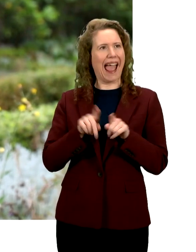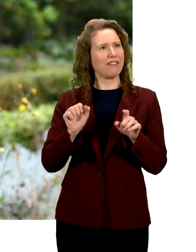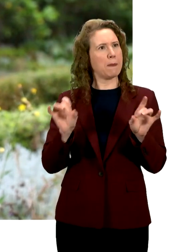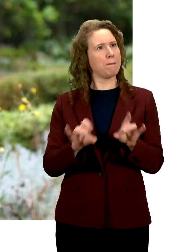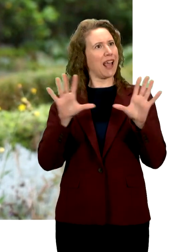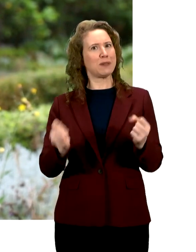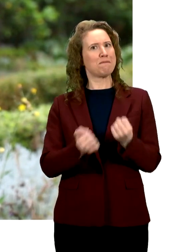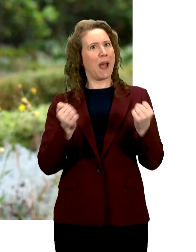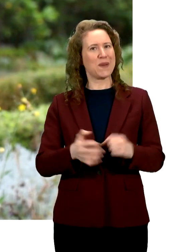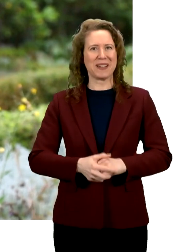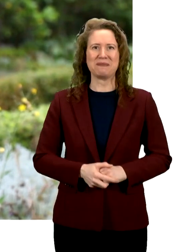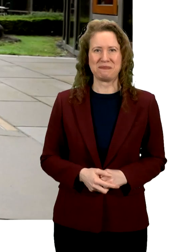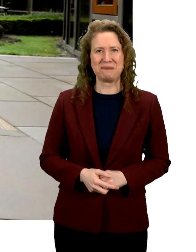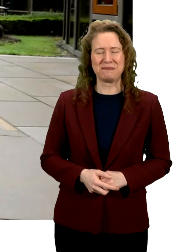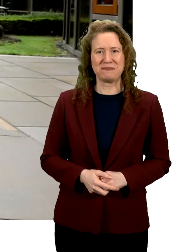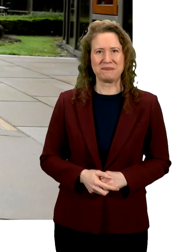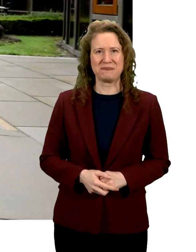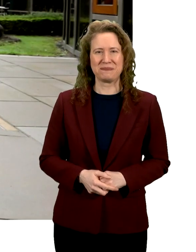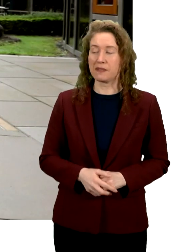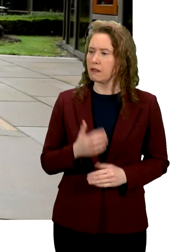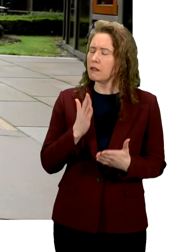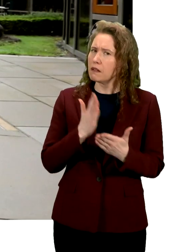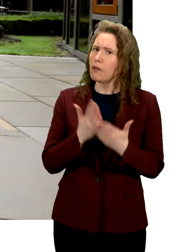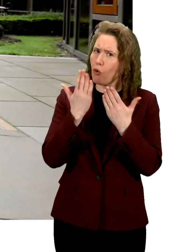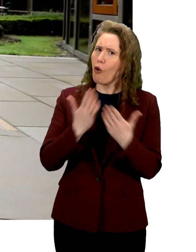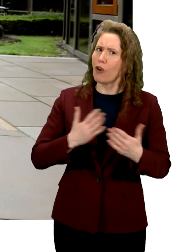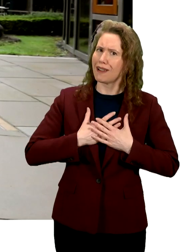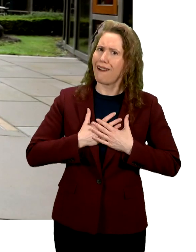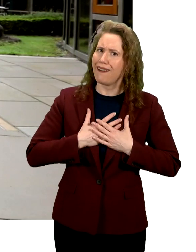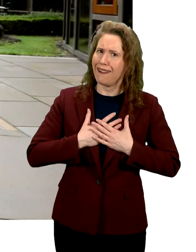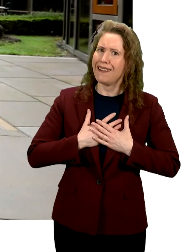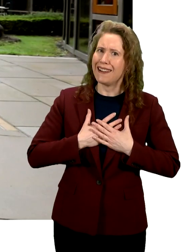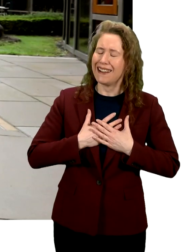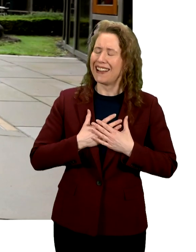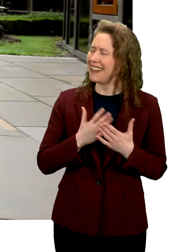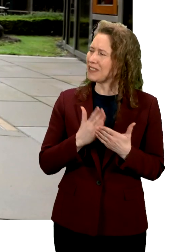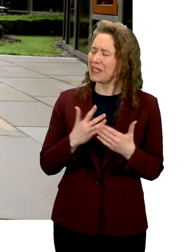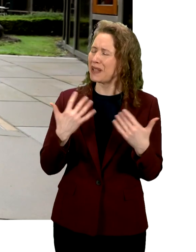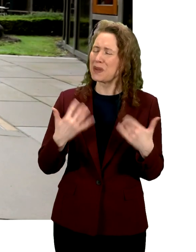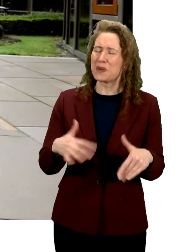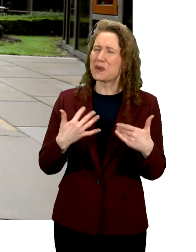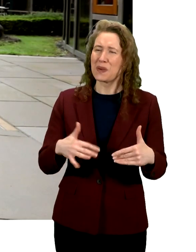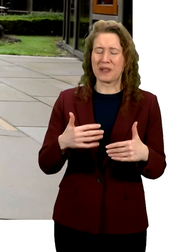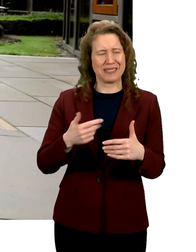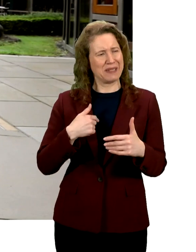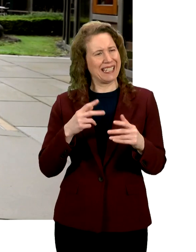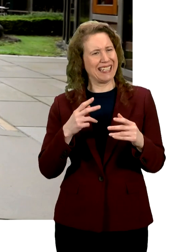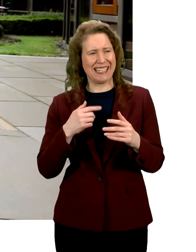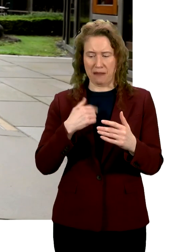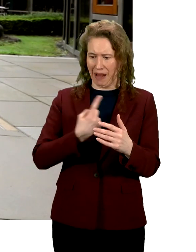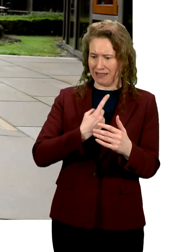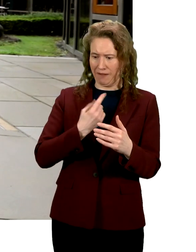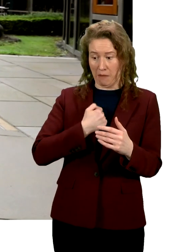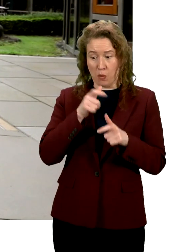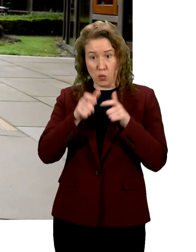powers. It's a huge honour, and it's so extraordinary to be carved into